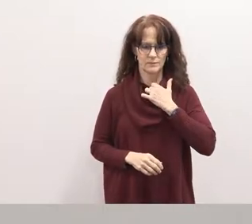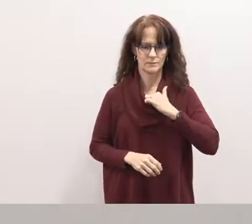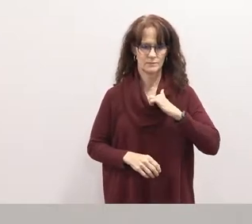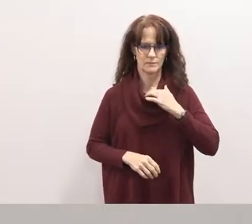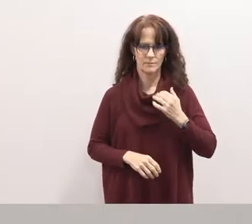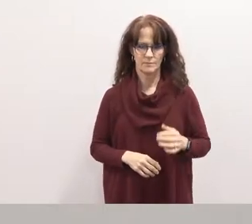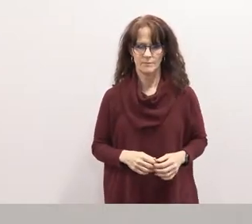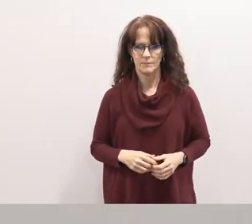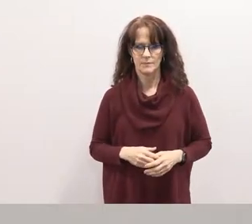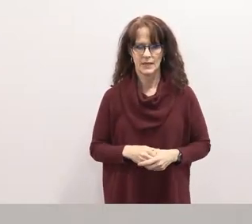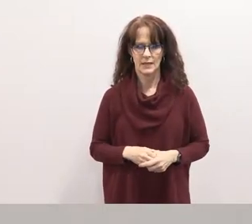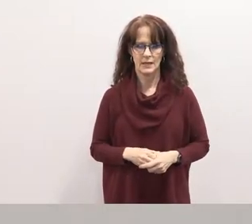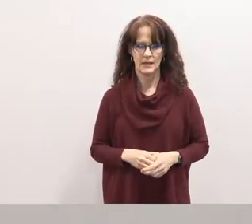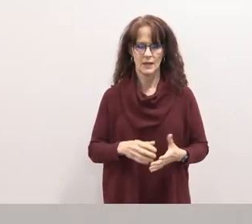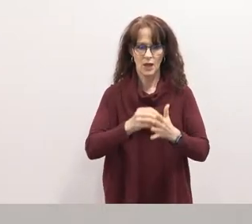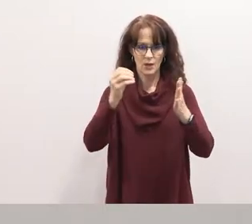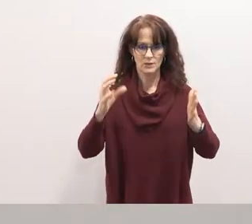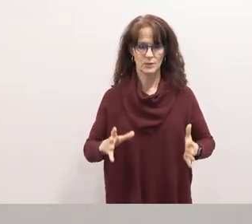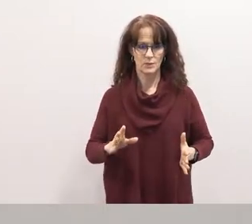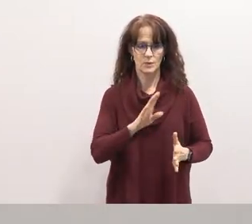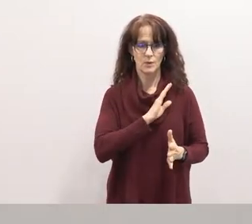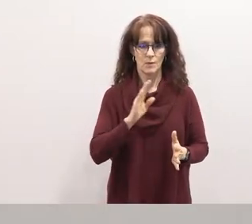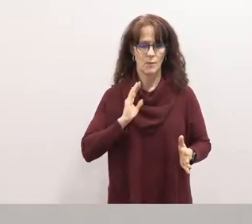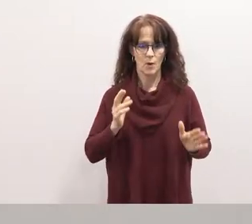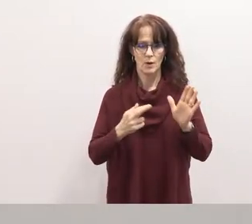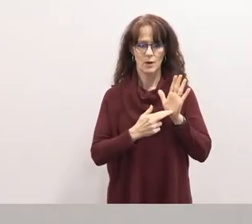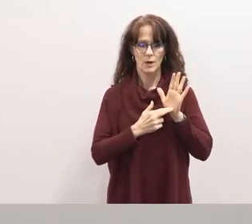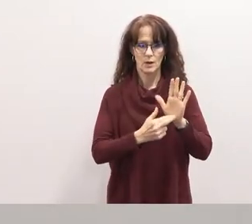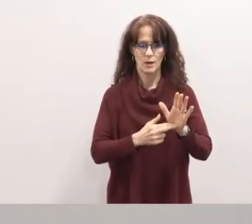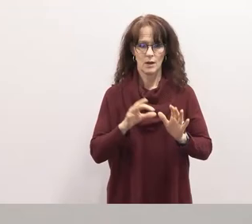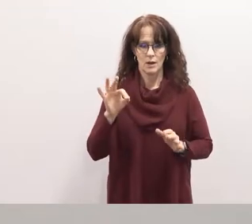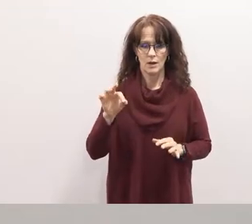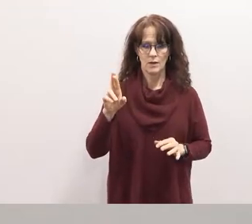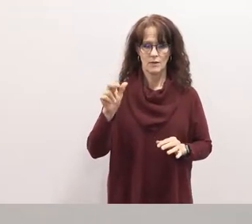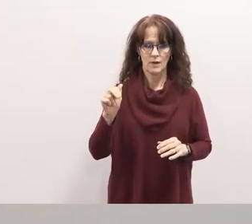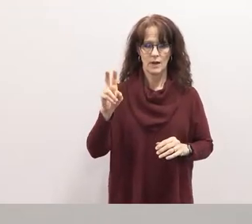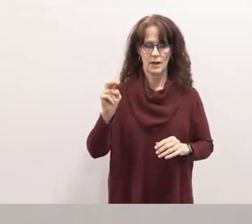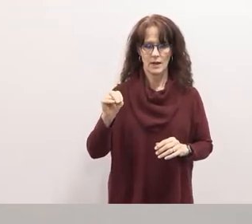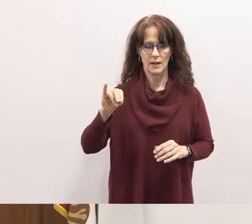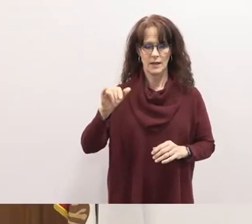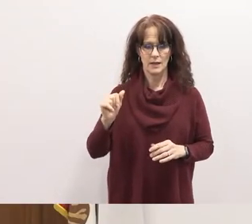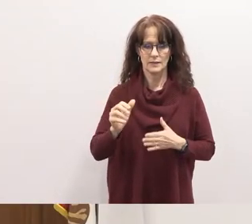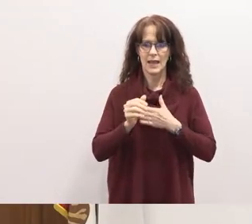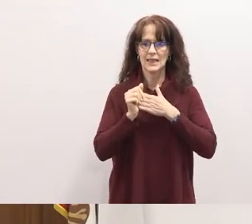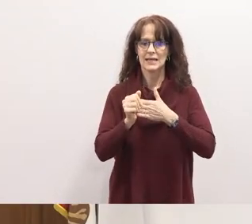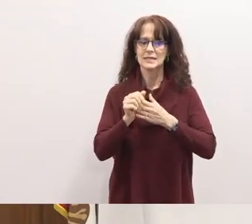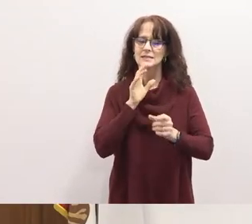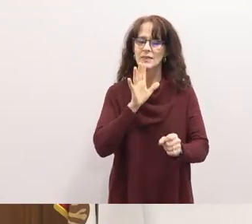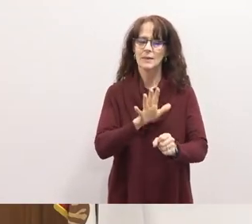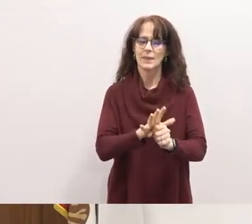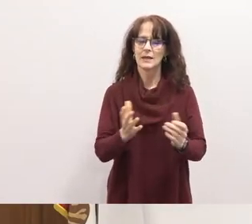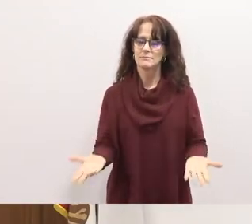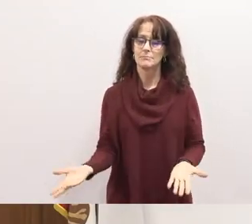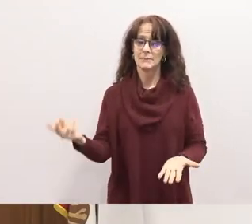we will have our student board representative, Frania, lead us in the pledge. Please